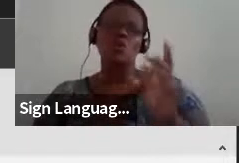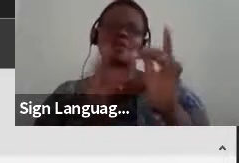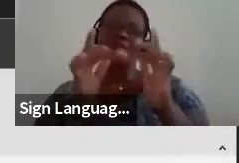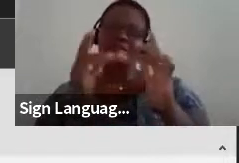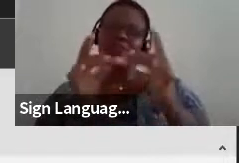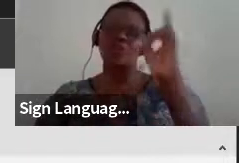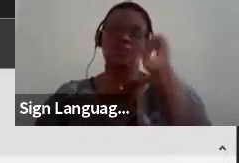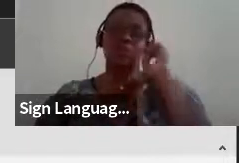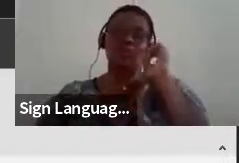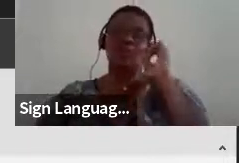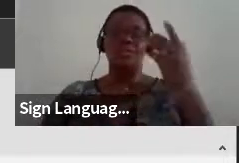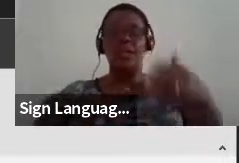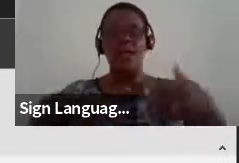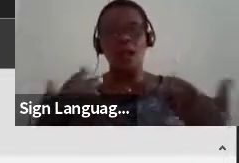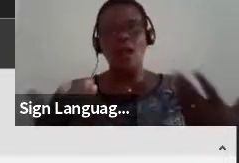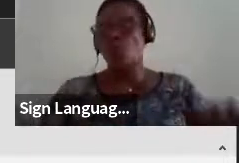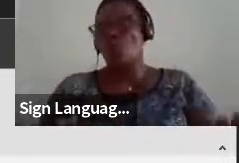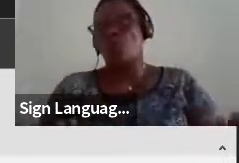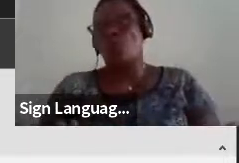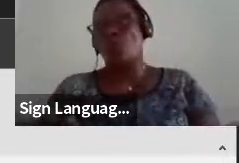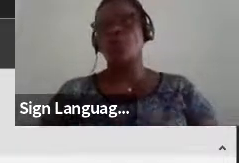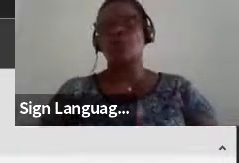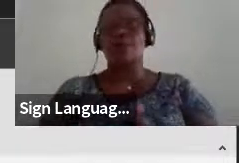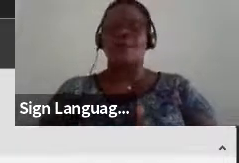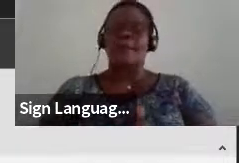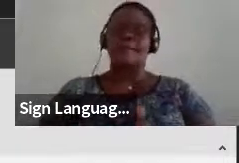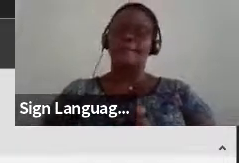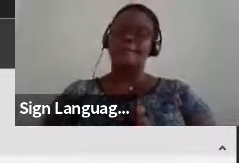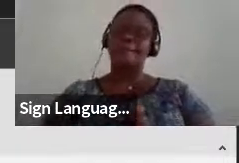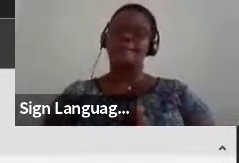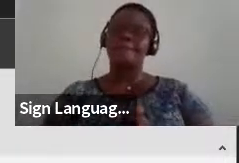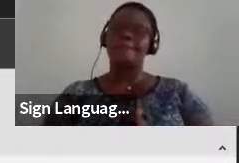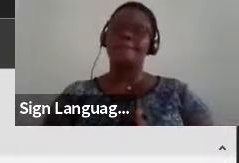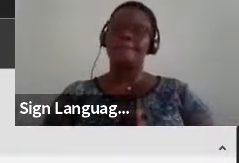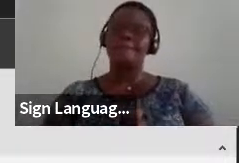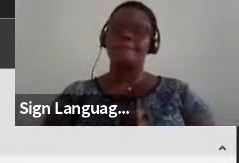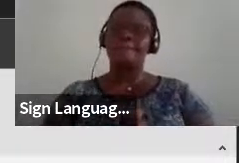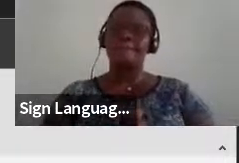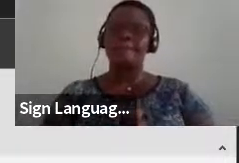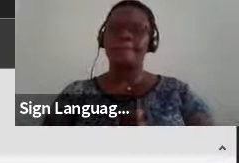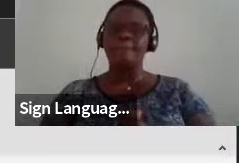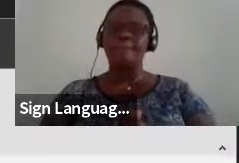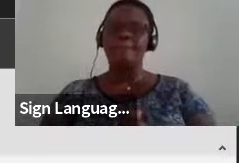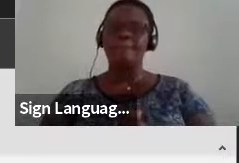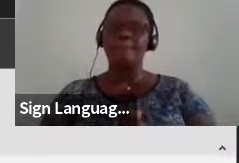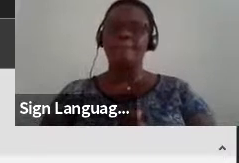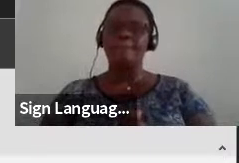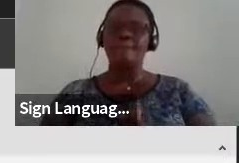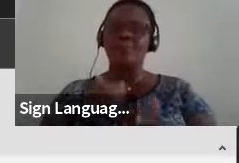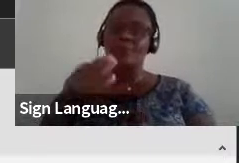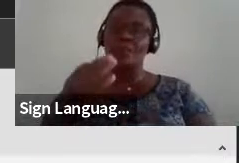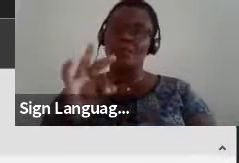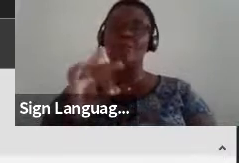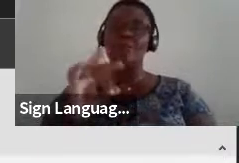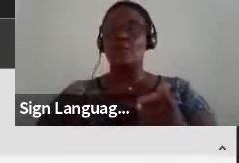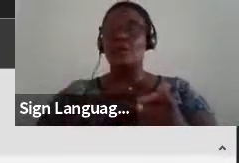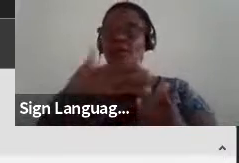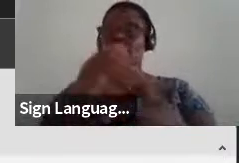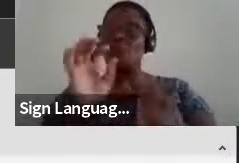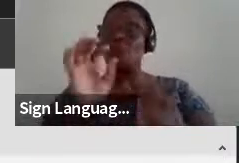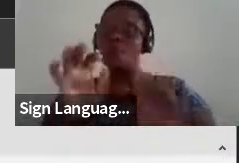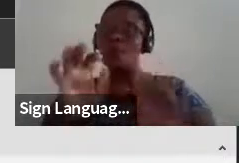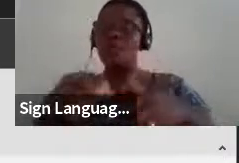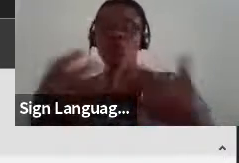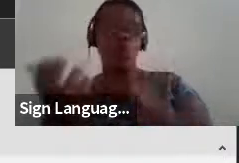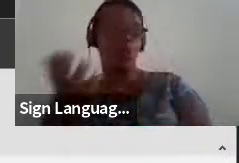you, for instance, take care of your laptops in the office or back at home, where